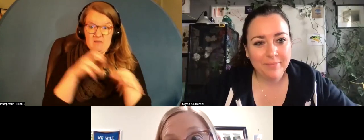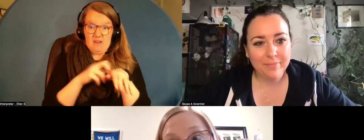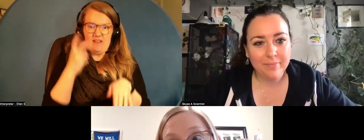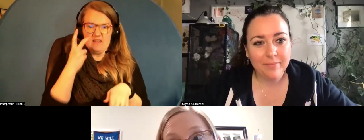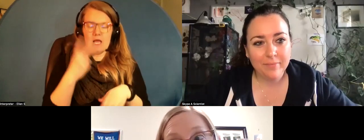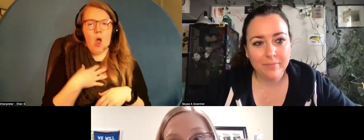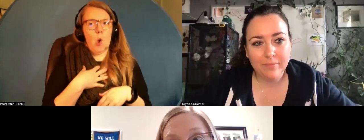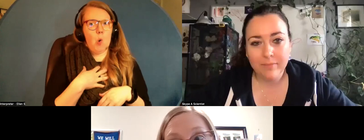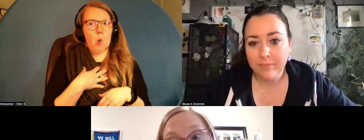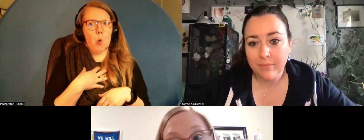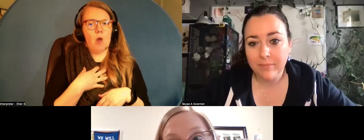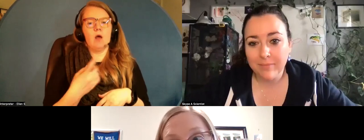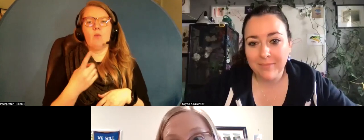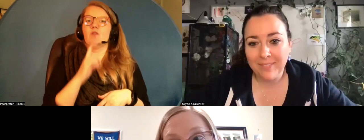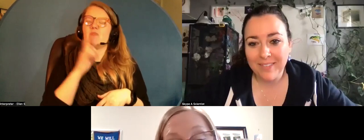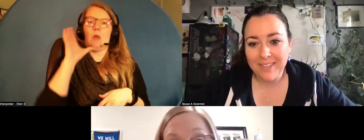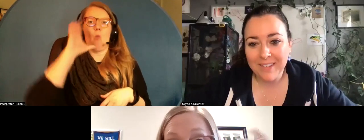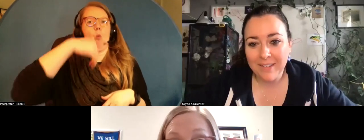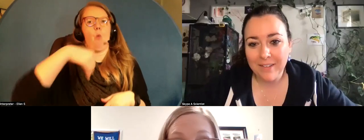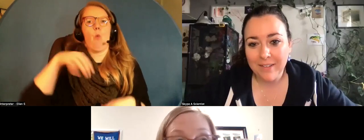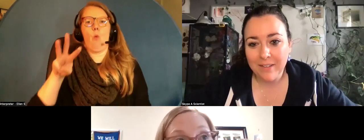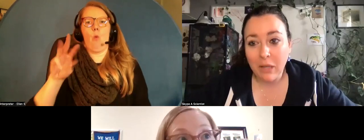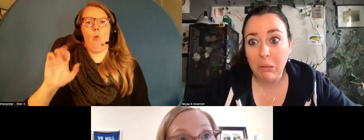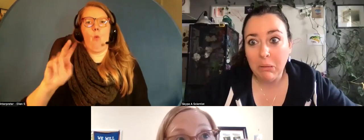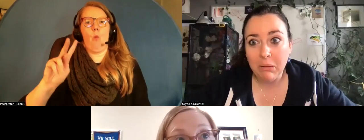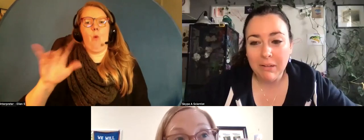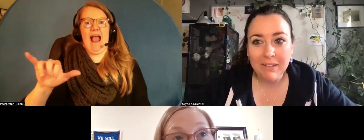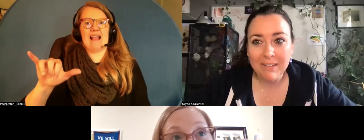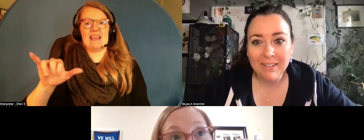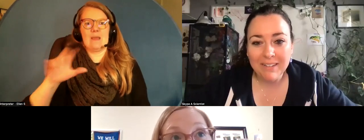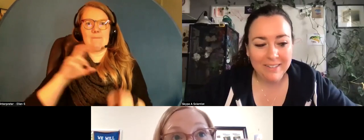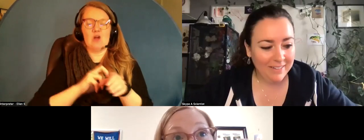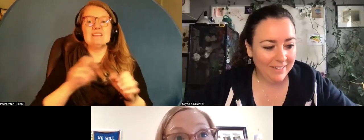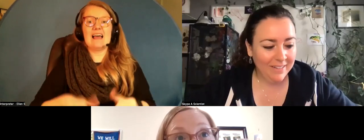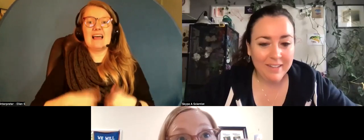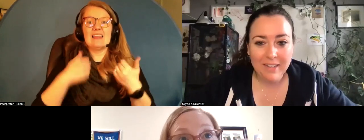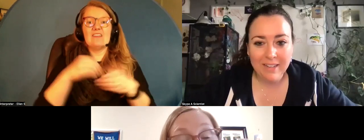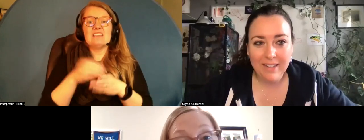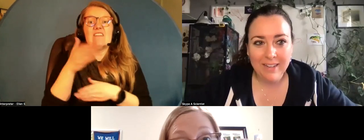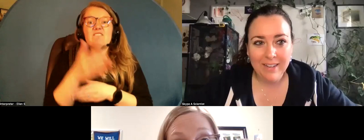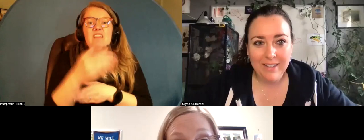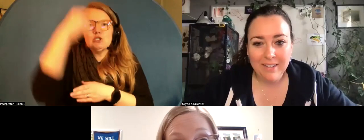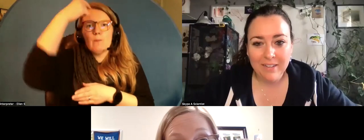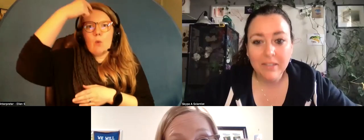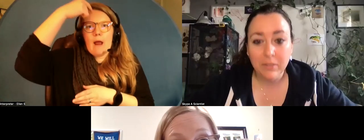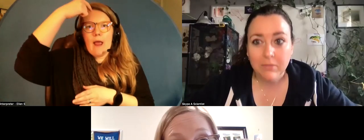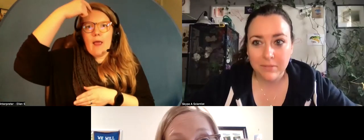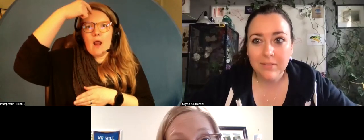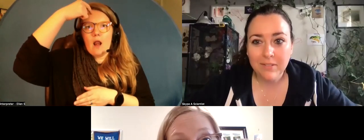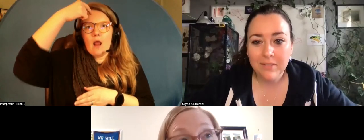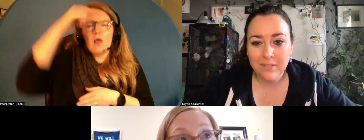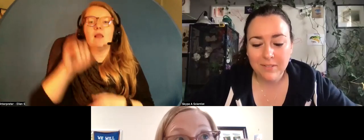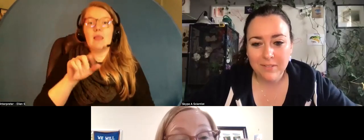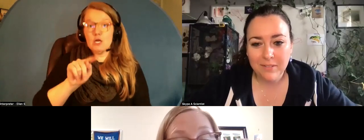really kind of wacky parasite that lives in the brain of fish, like tuna and their